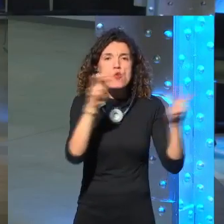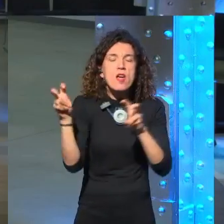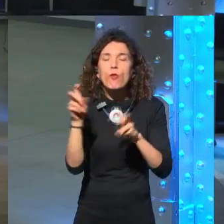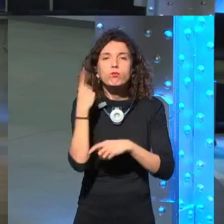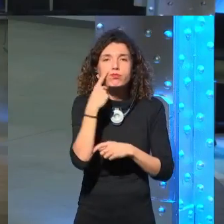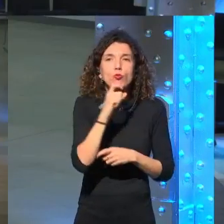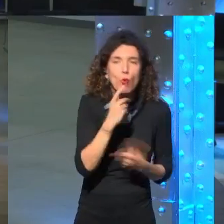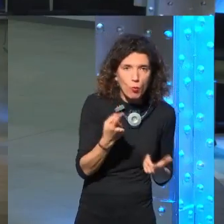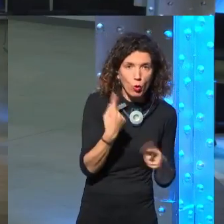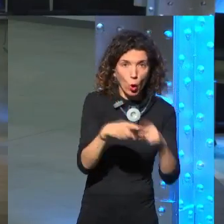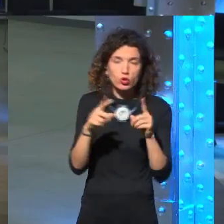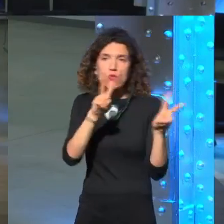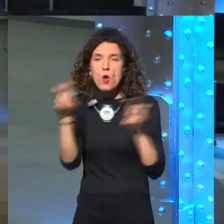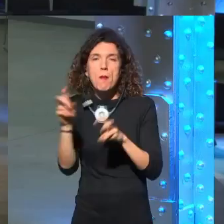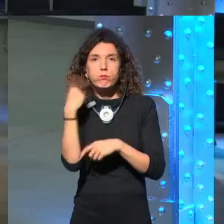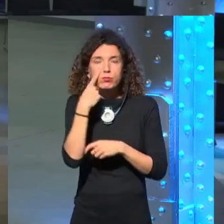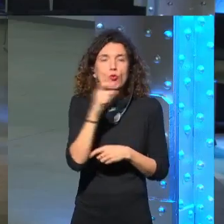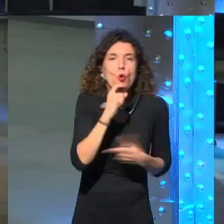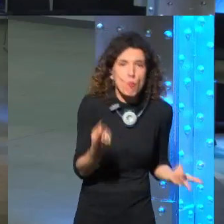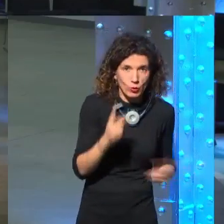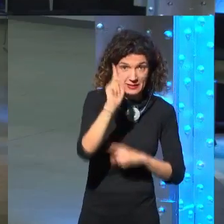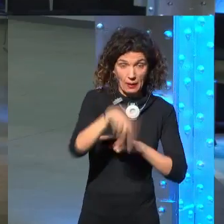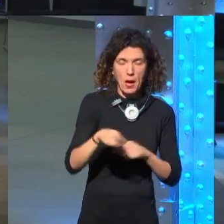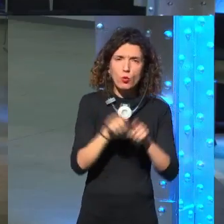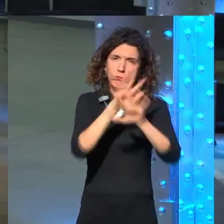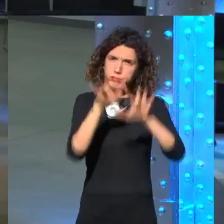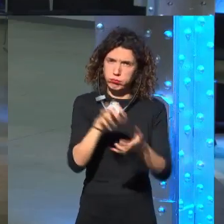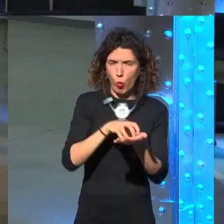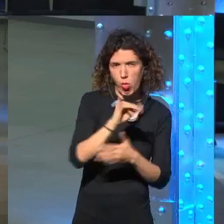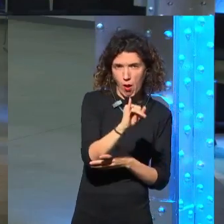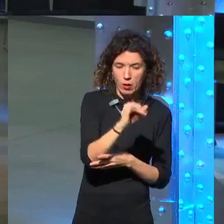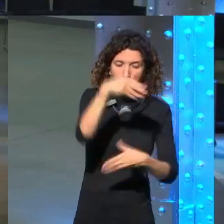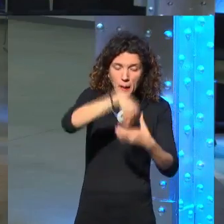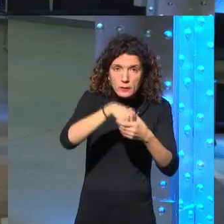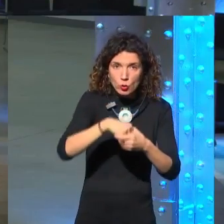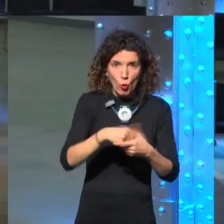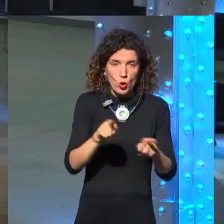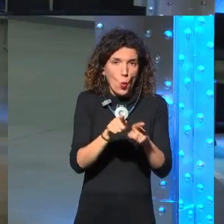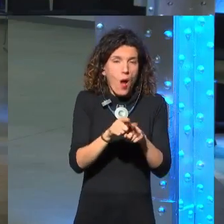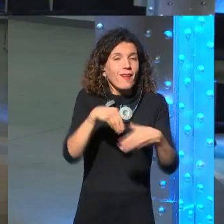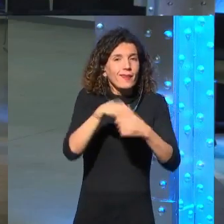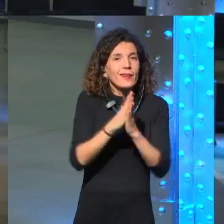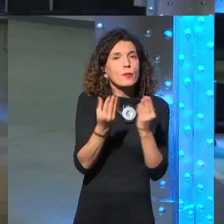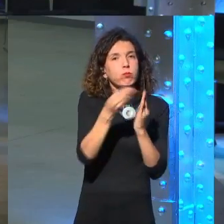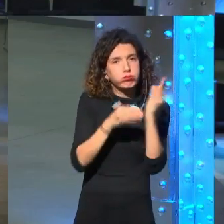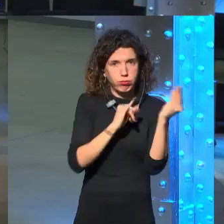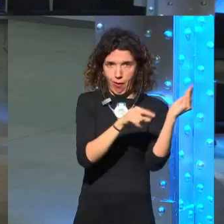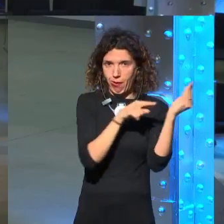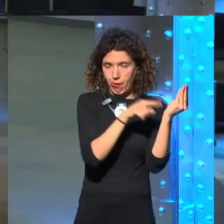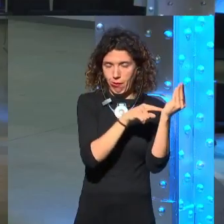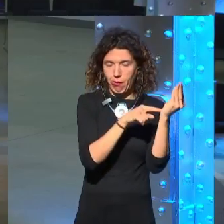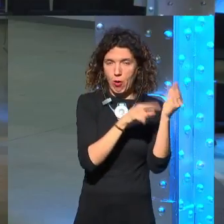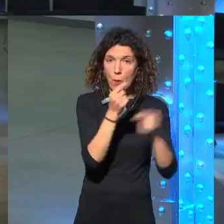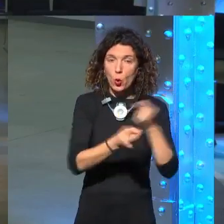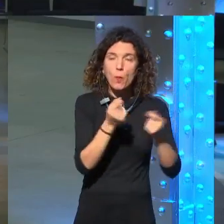So the known knowns are very much at the heart of this book, because by knowing how to discover new things, it can help us to go into